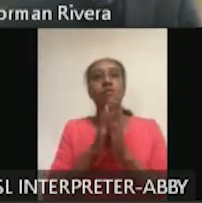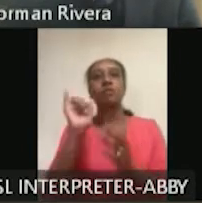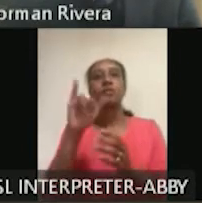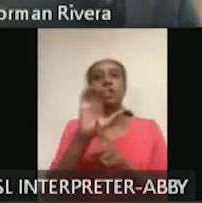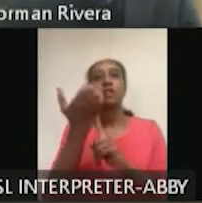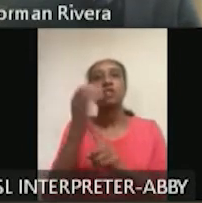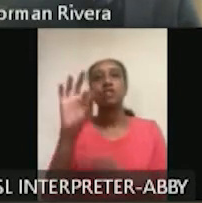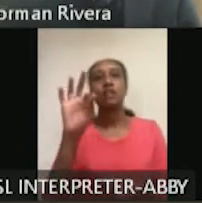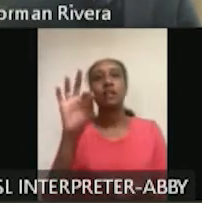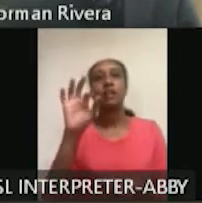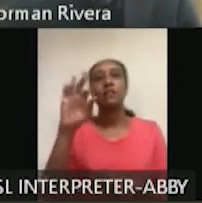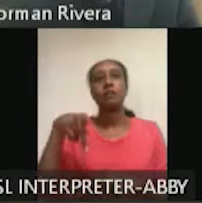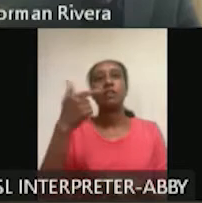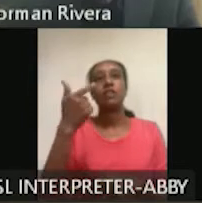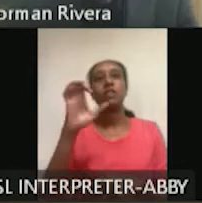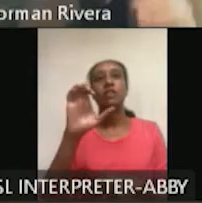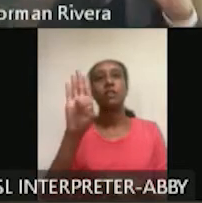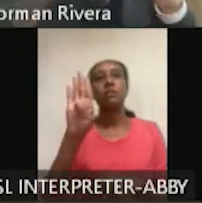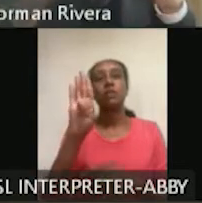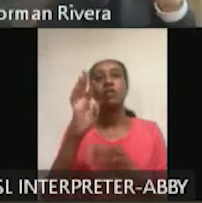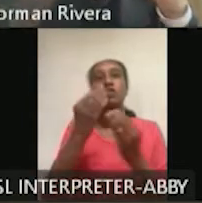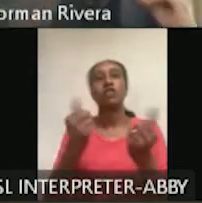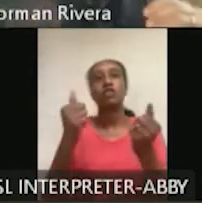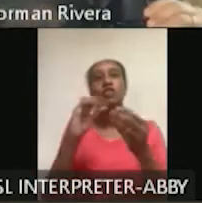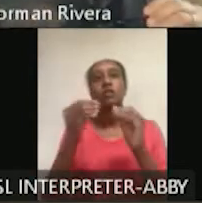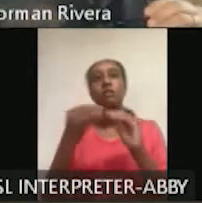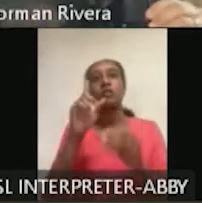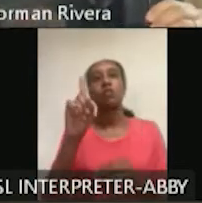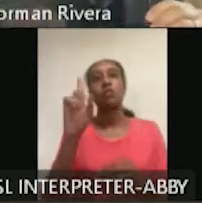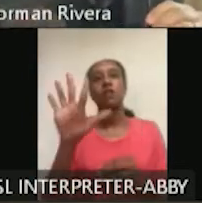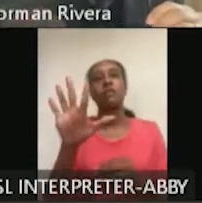condition 9 of the PGCPB resolution number